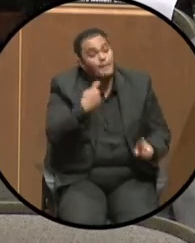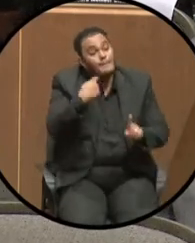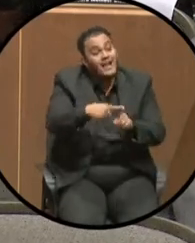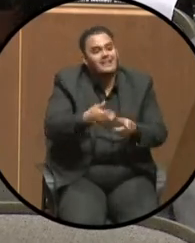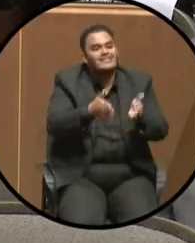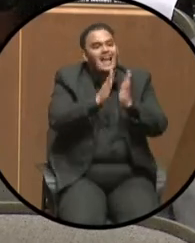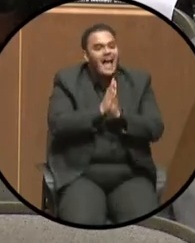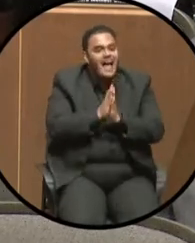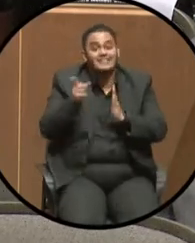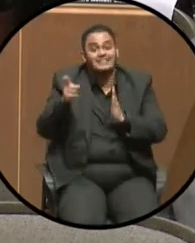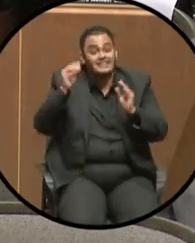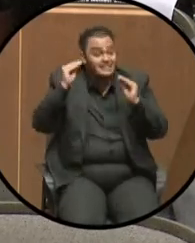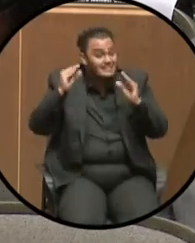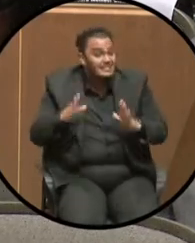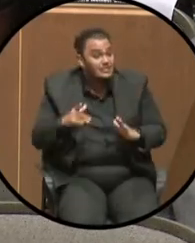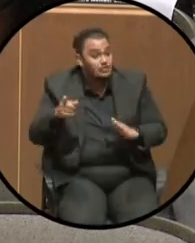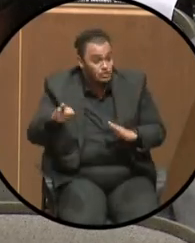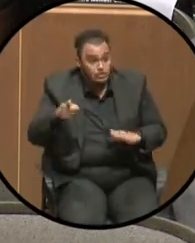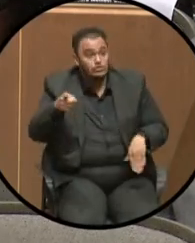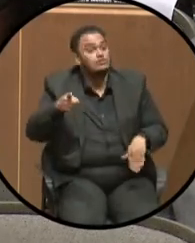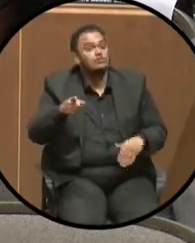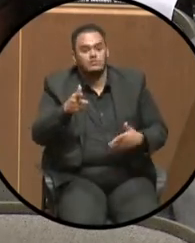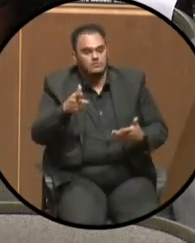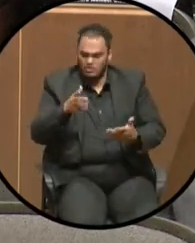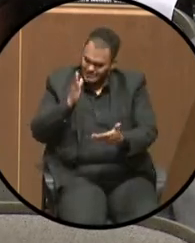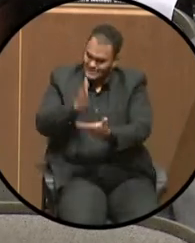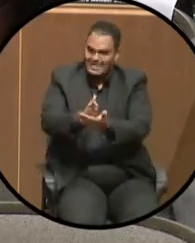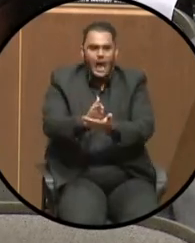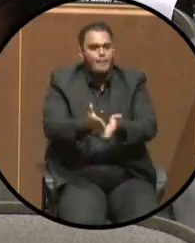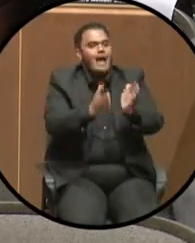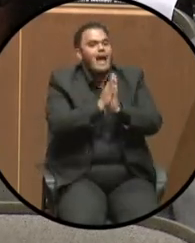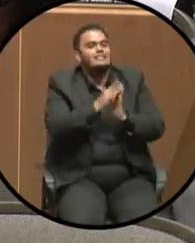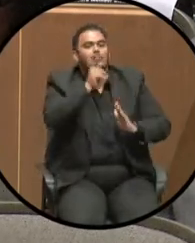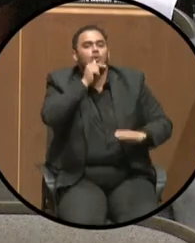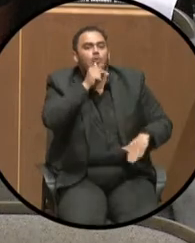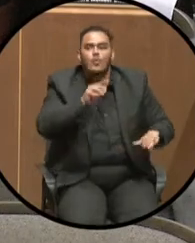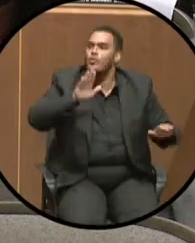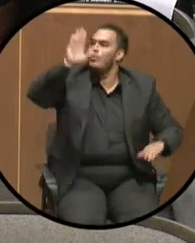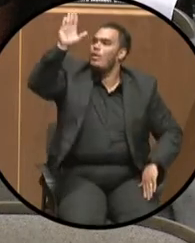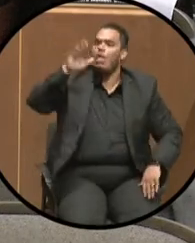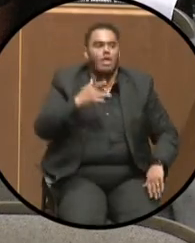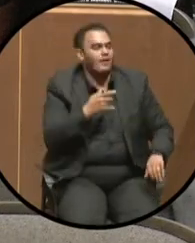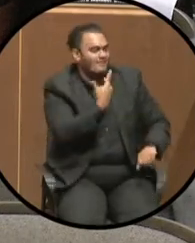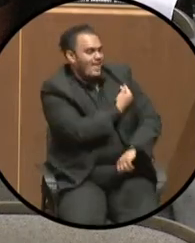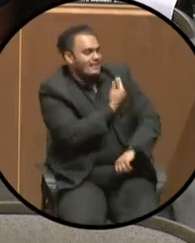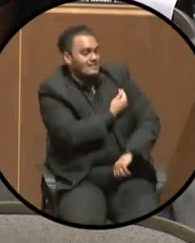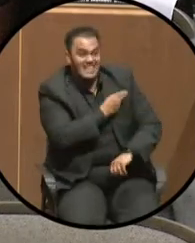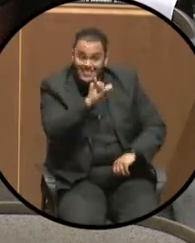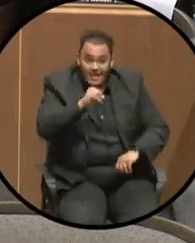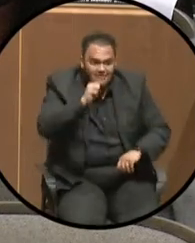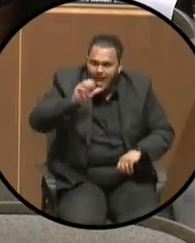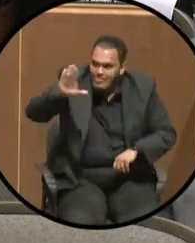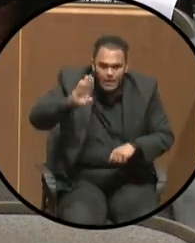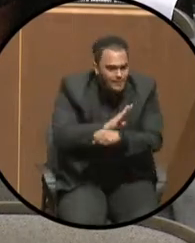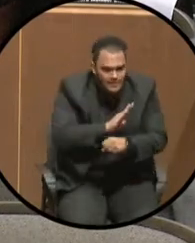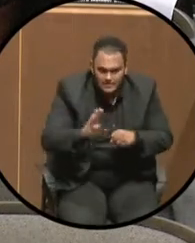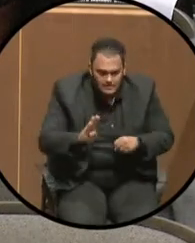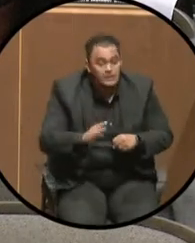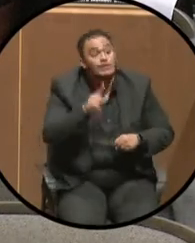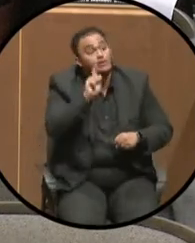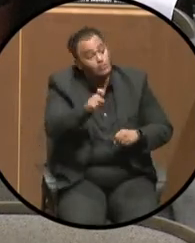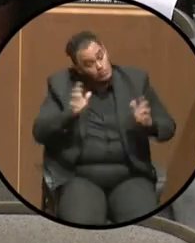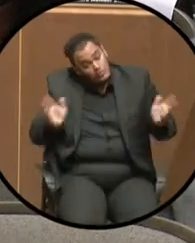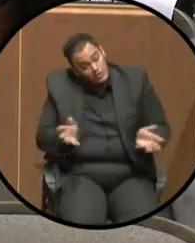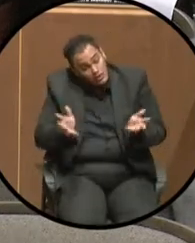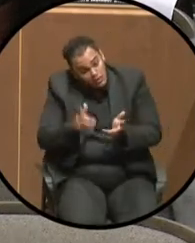vaccinated students to raise their hands. It is none of their business. You are holding these children hostage to a mask, pushing them into getting an emergency use,